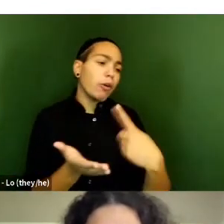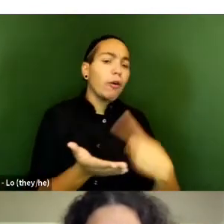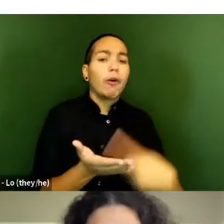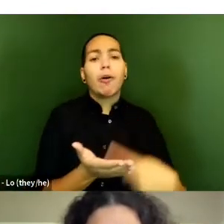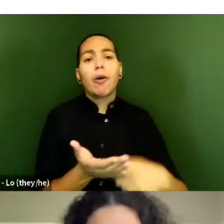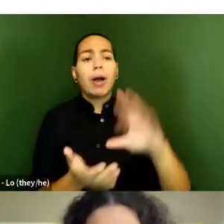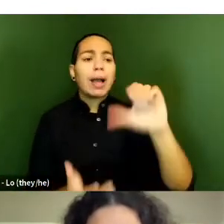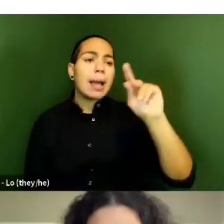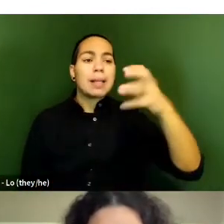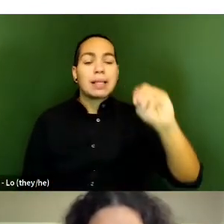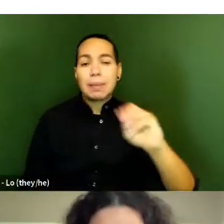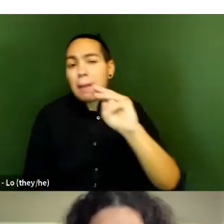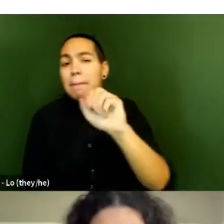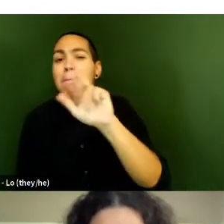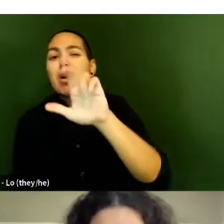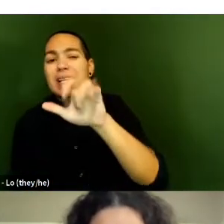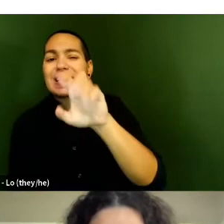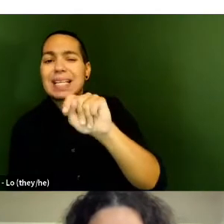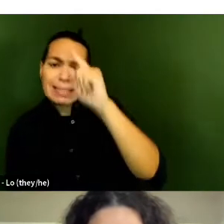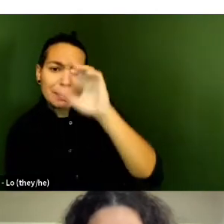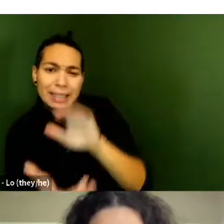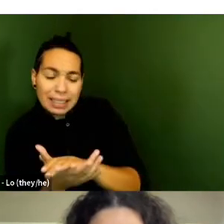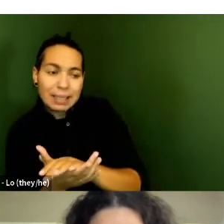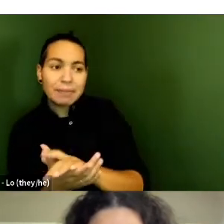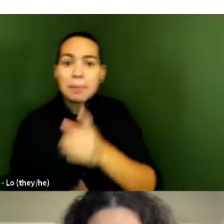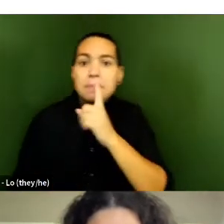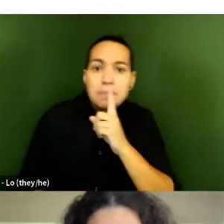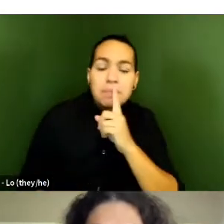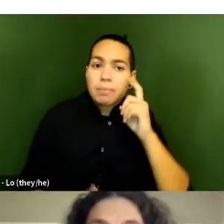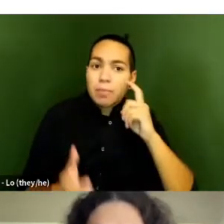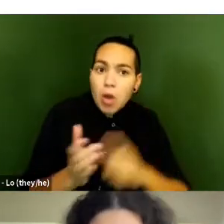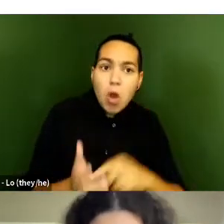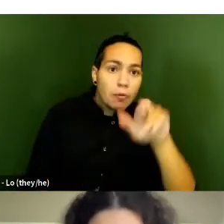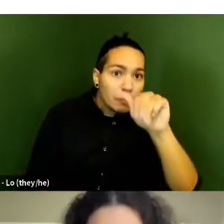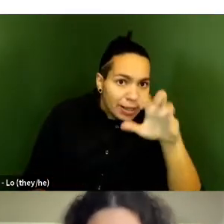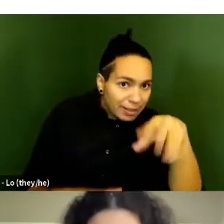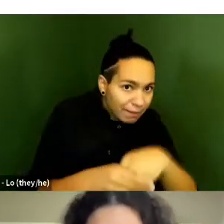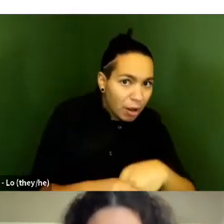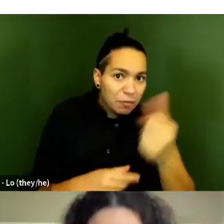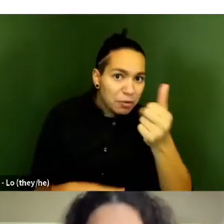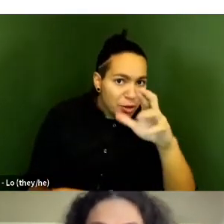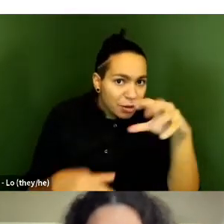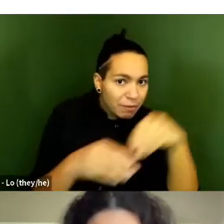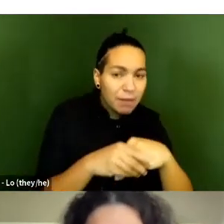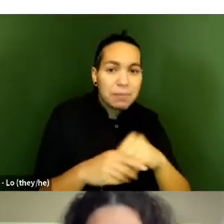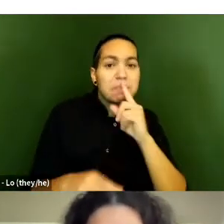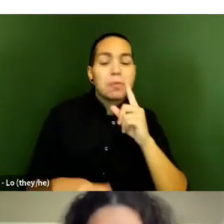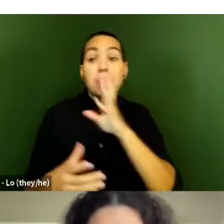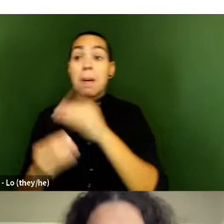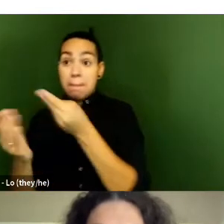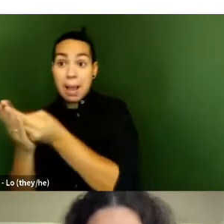want to talk about the ways in which it's racialized, it's gendered. Honestly, it's everything. And that